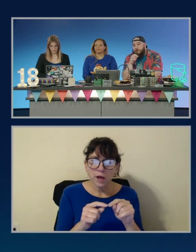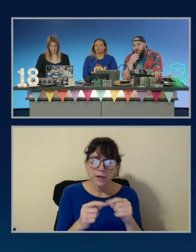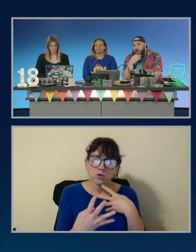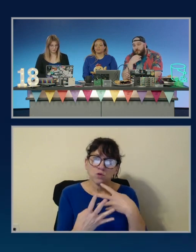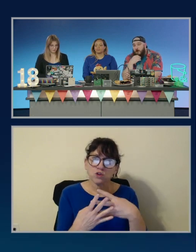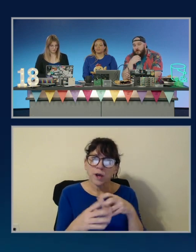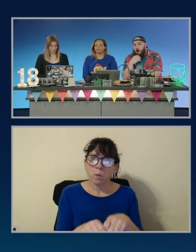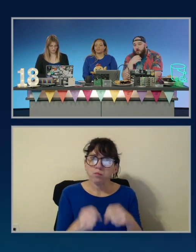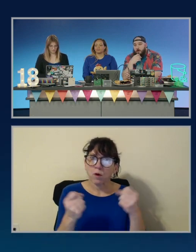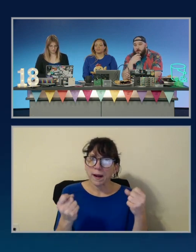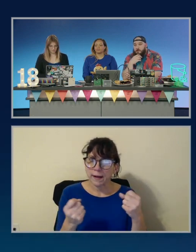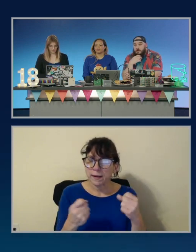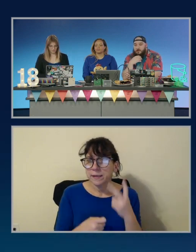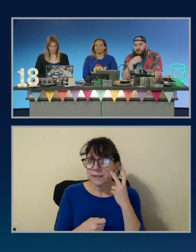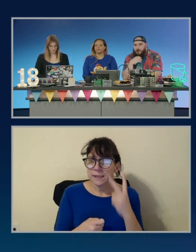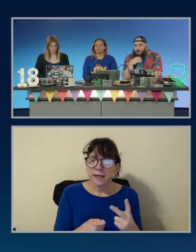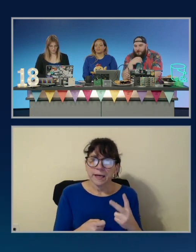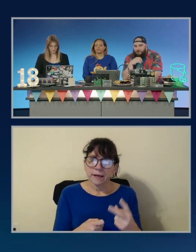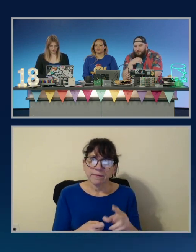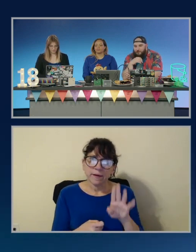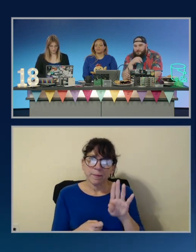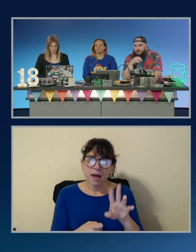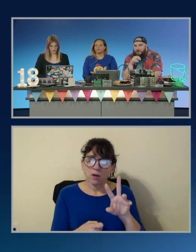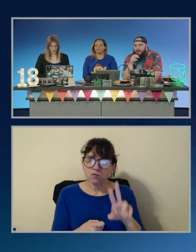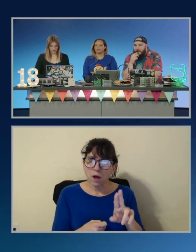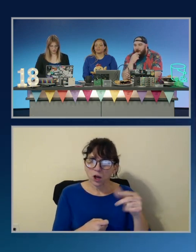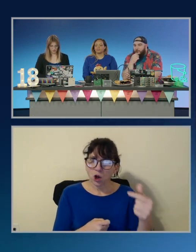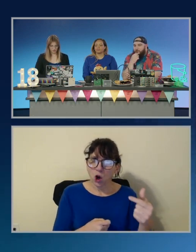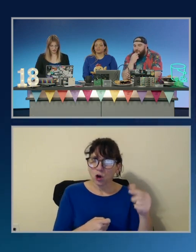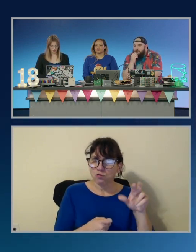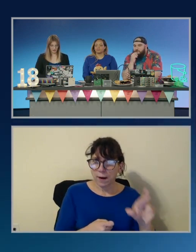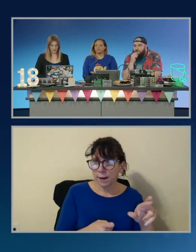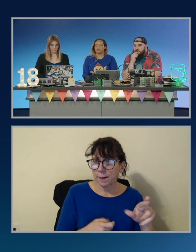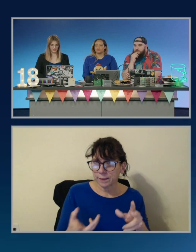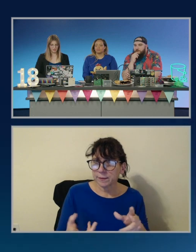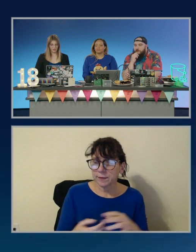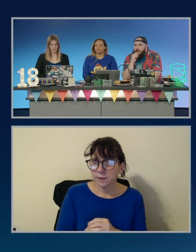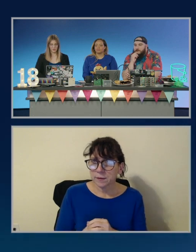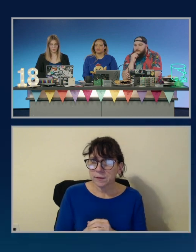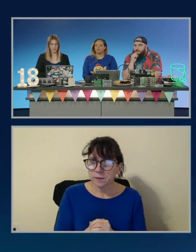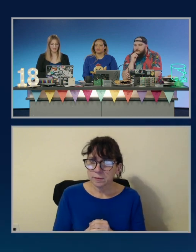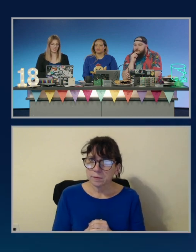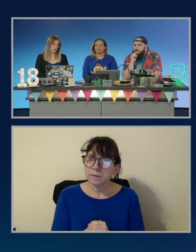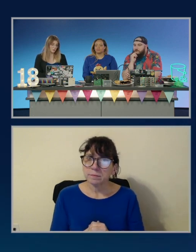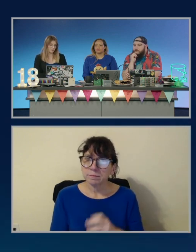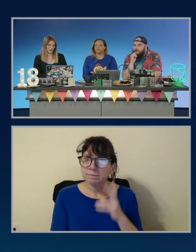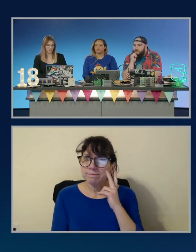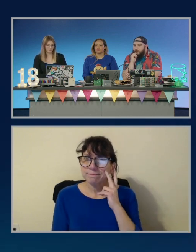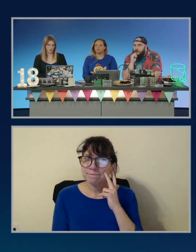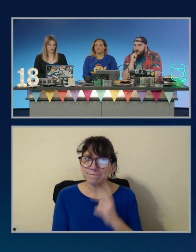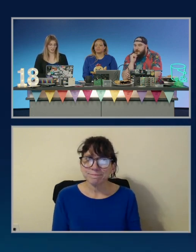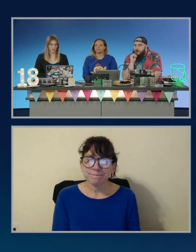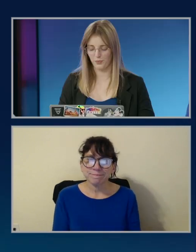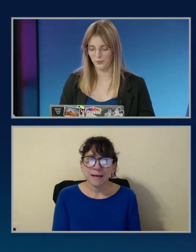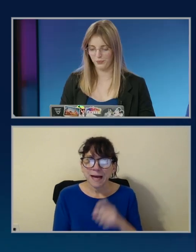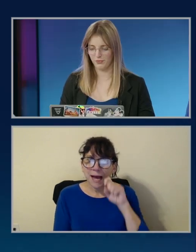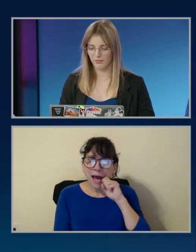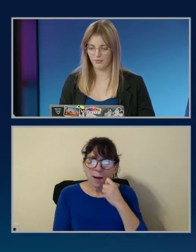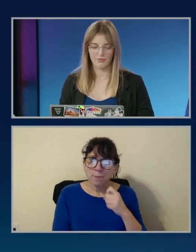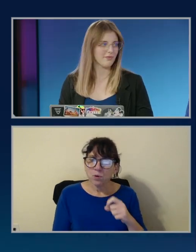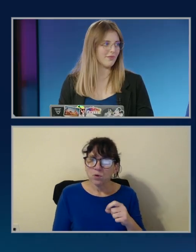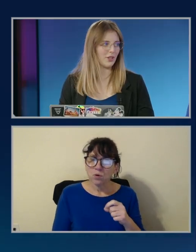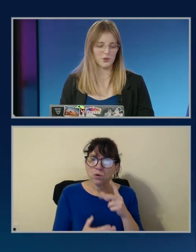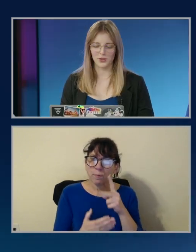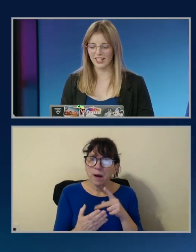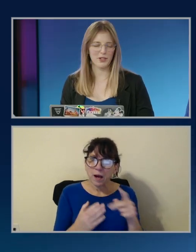if the Bedrock guardrail is smart enough to do this. Yeah. Let's see. So we're making an apple pie with chicken. Apple.